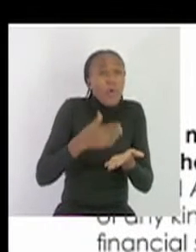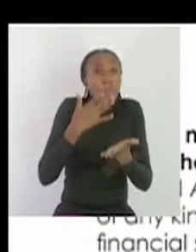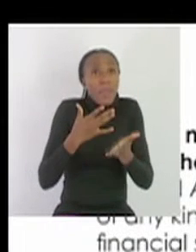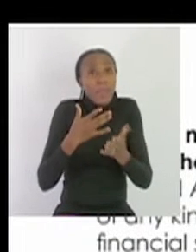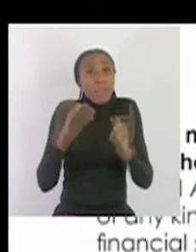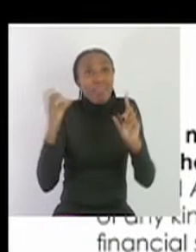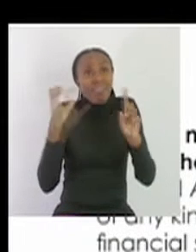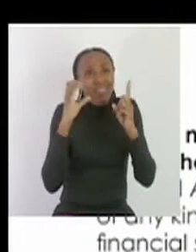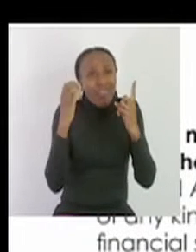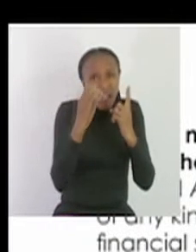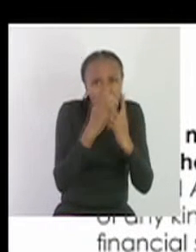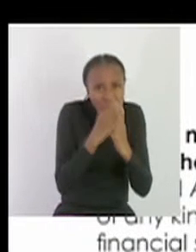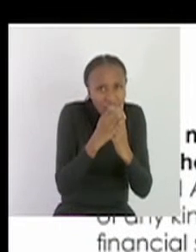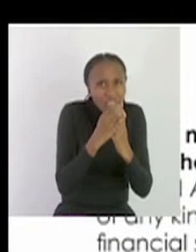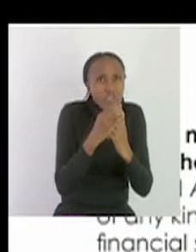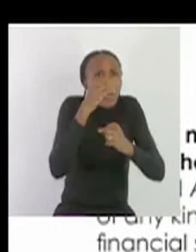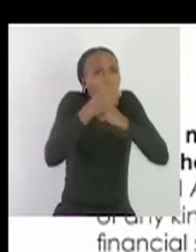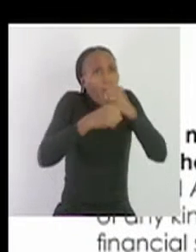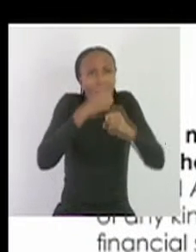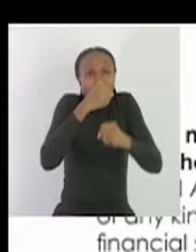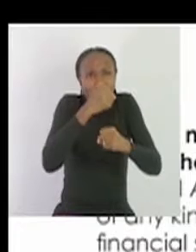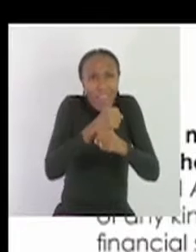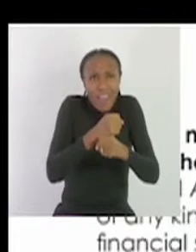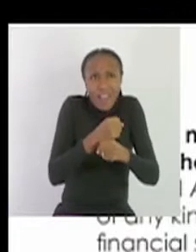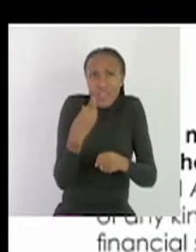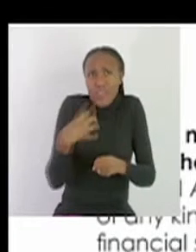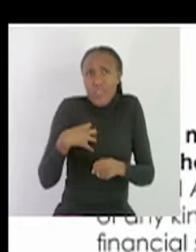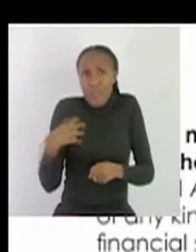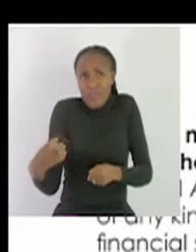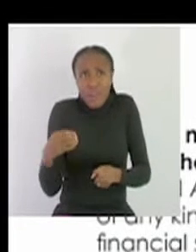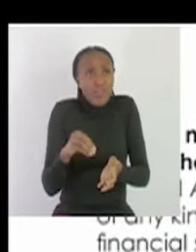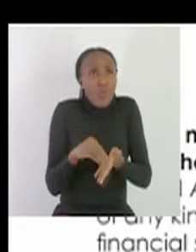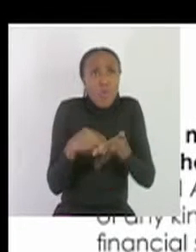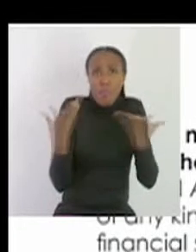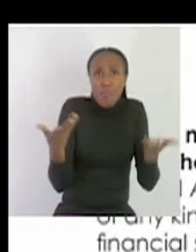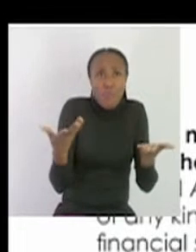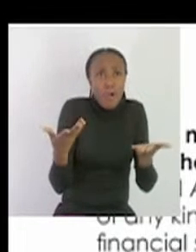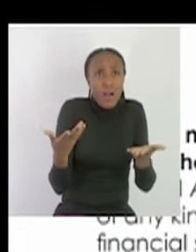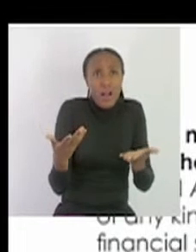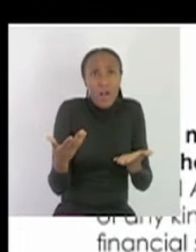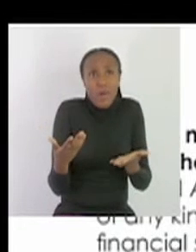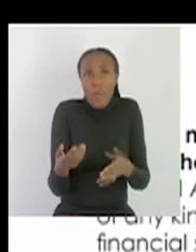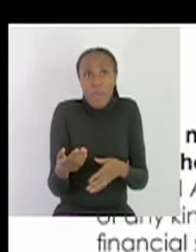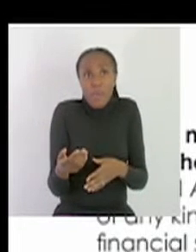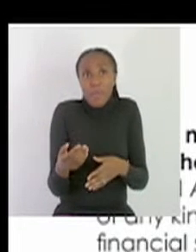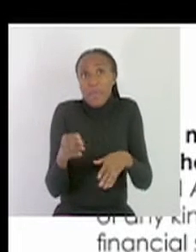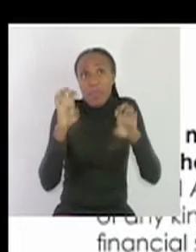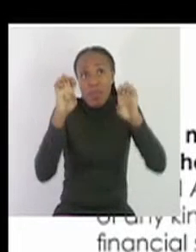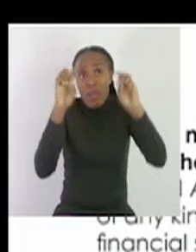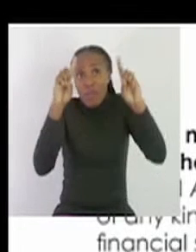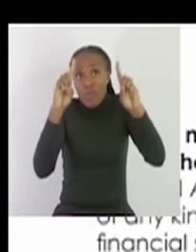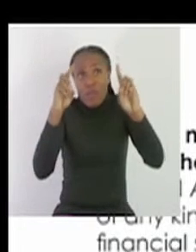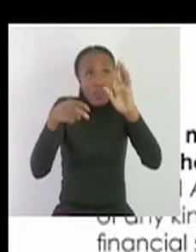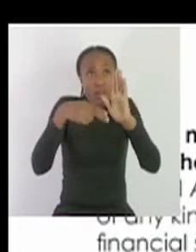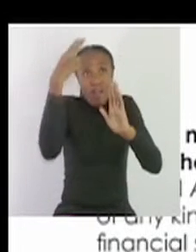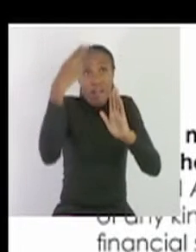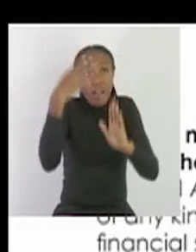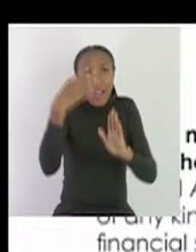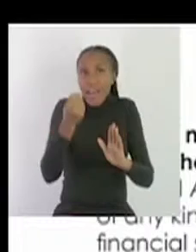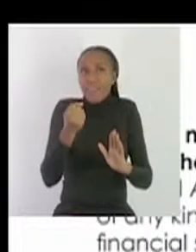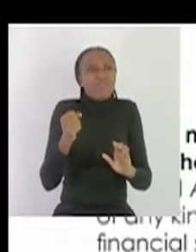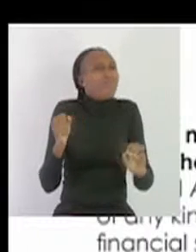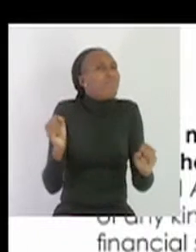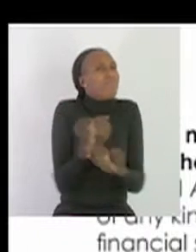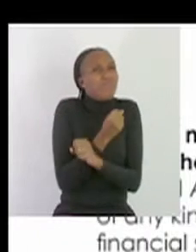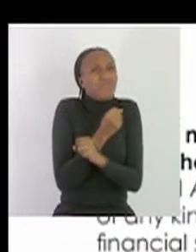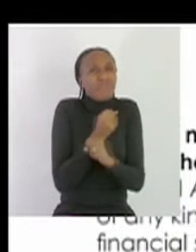ethnicity, age, financial status, or educational status. So meaning that don't say that